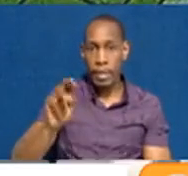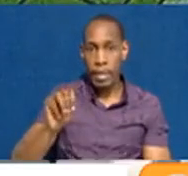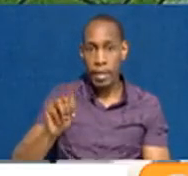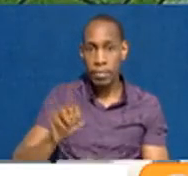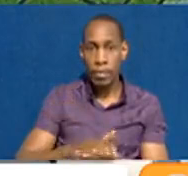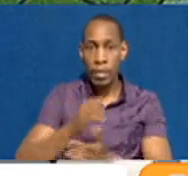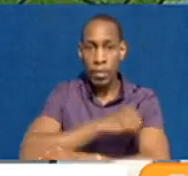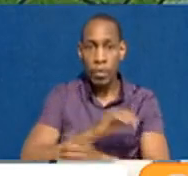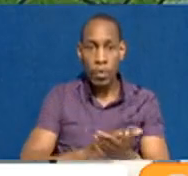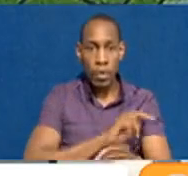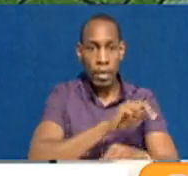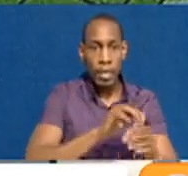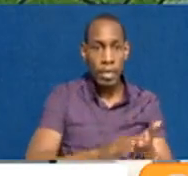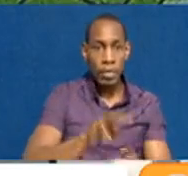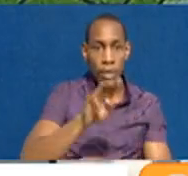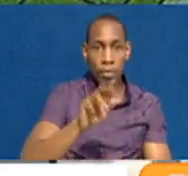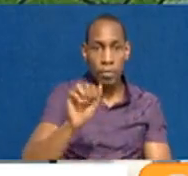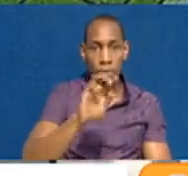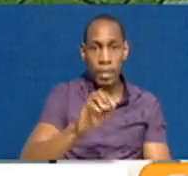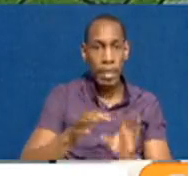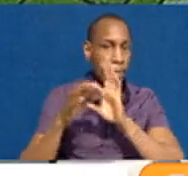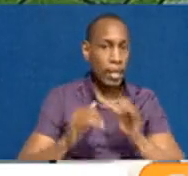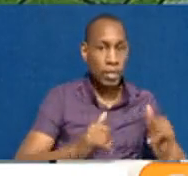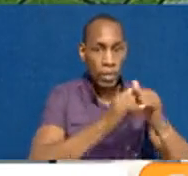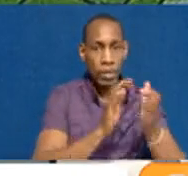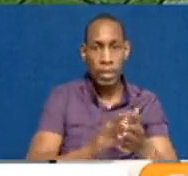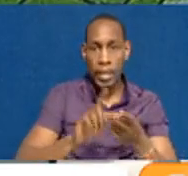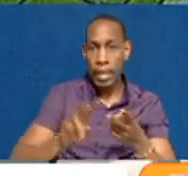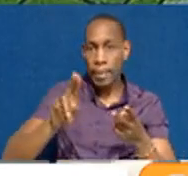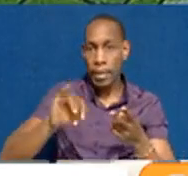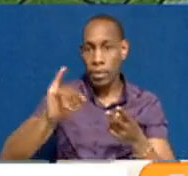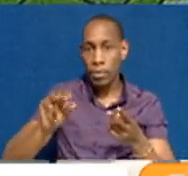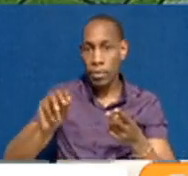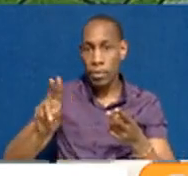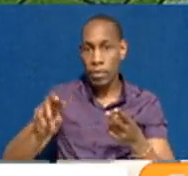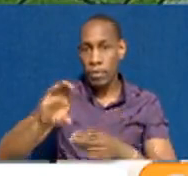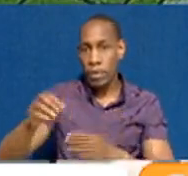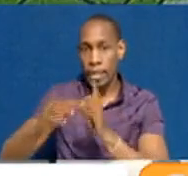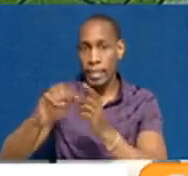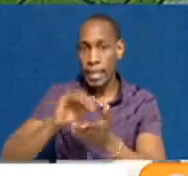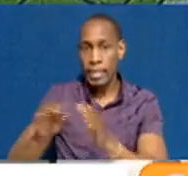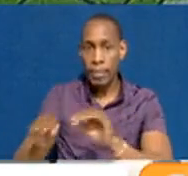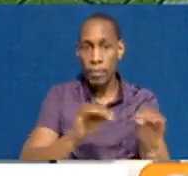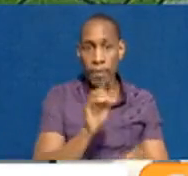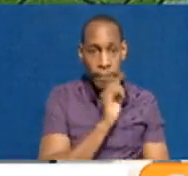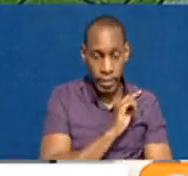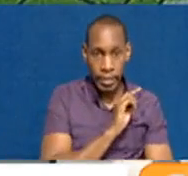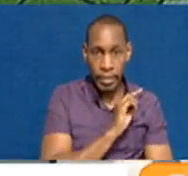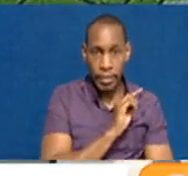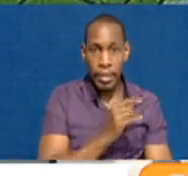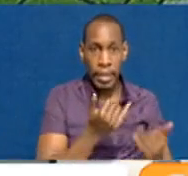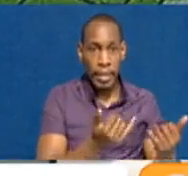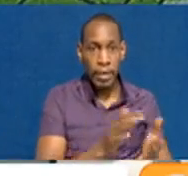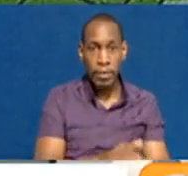Museum Swahili Culture Hall, with Jomvu constituency tallying center moved from Mikindani Primary School